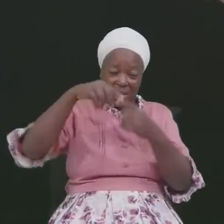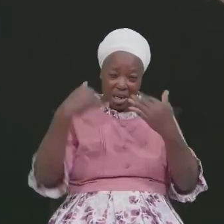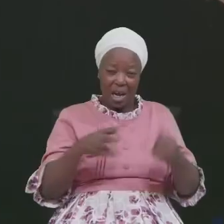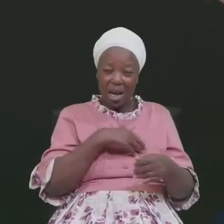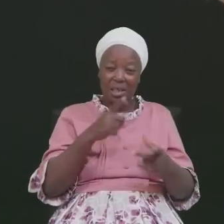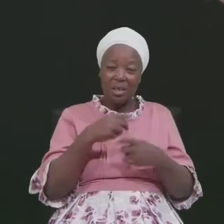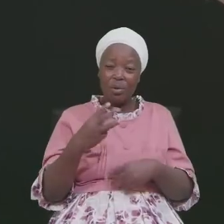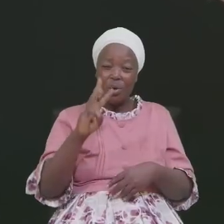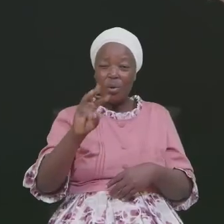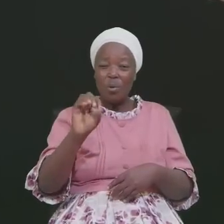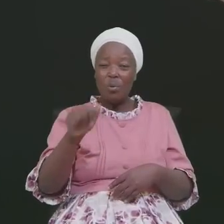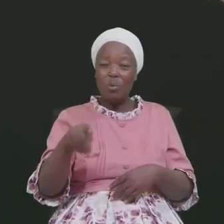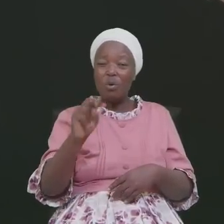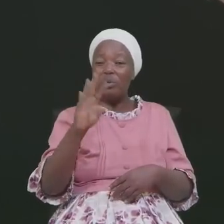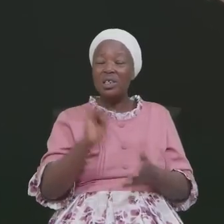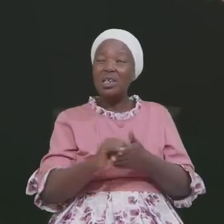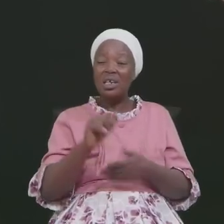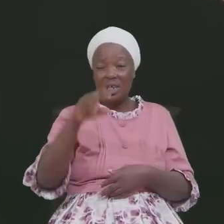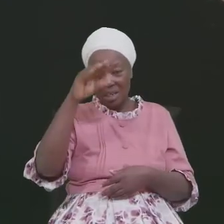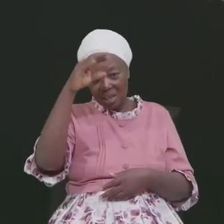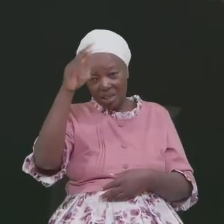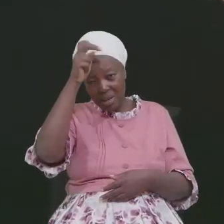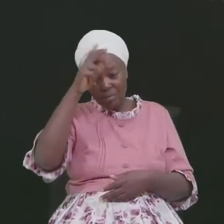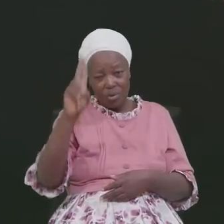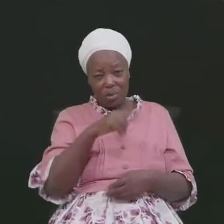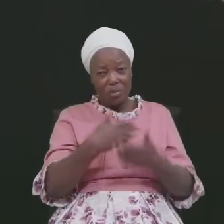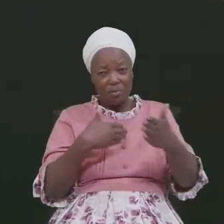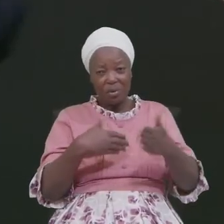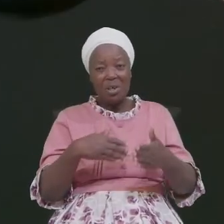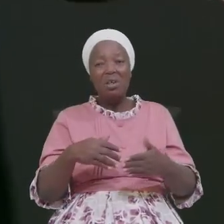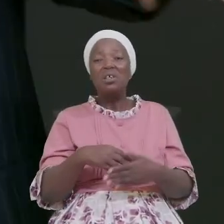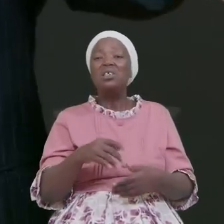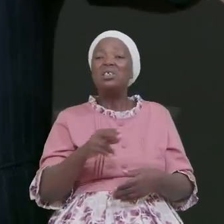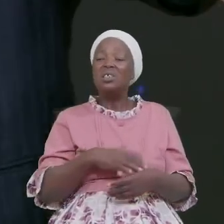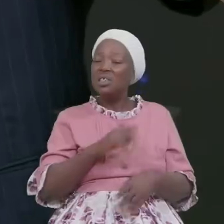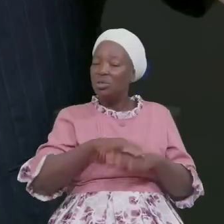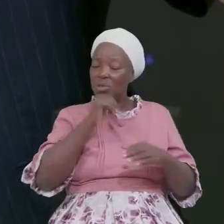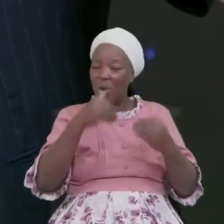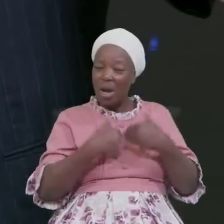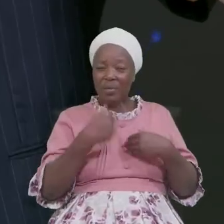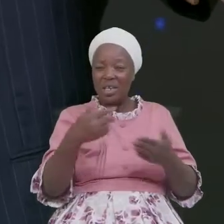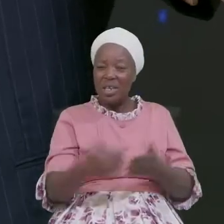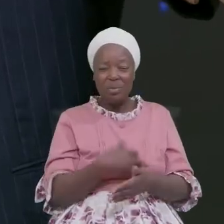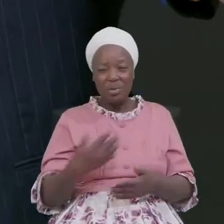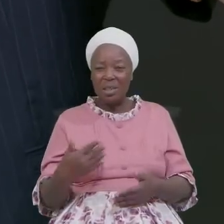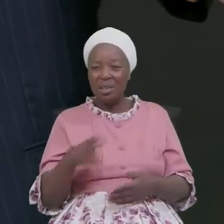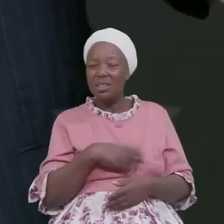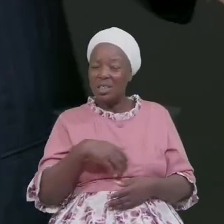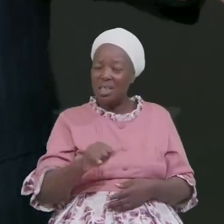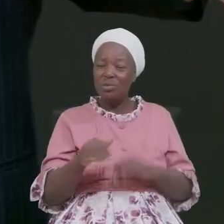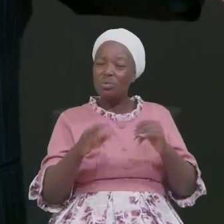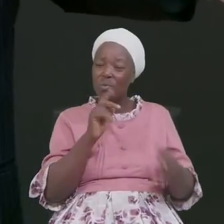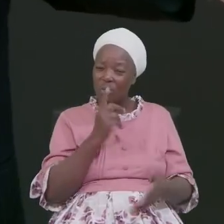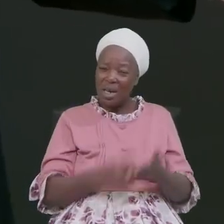before, Satan has no new thing coming. It's still what he did yesterday, he will do today. And